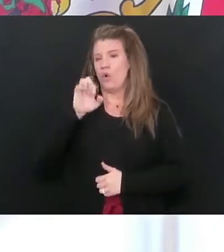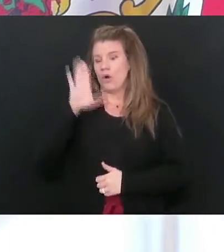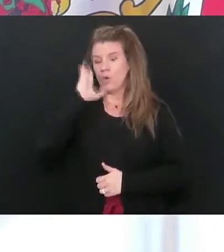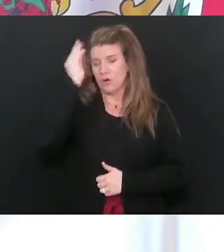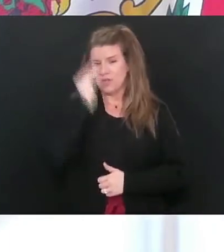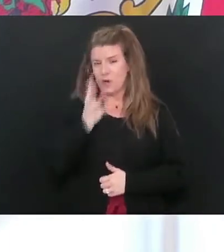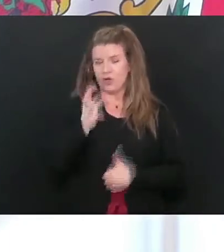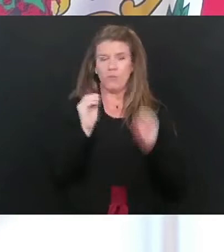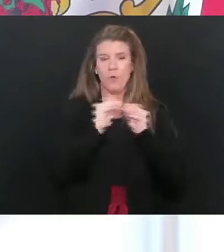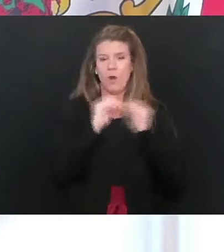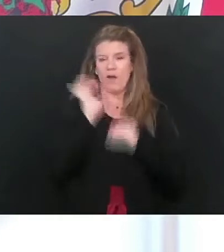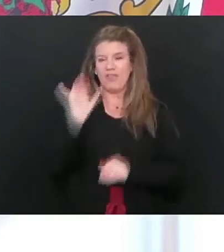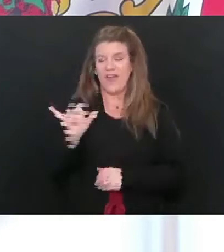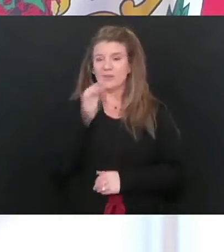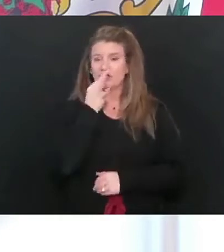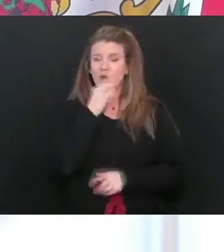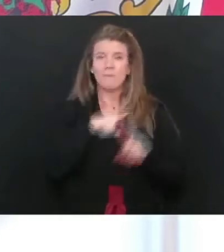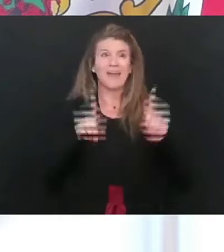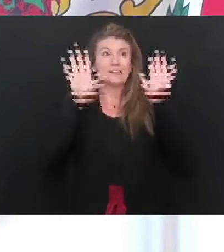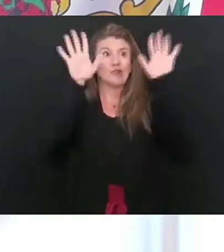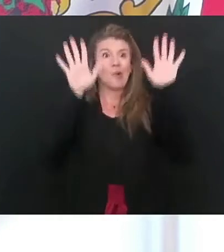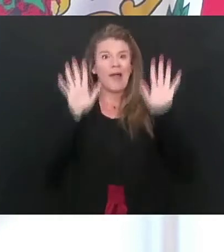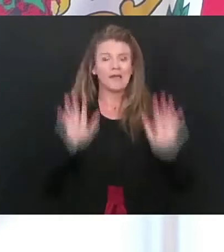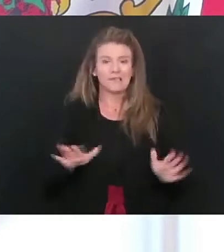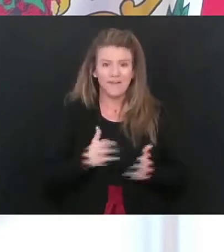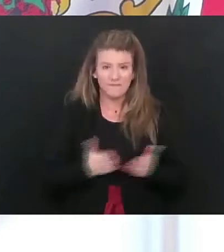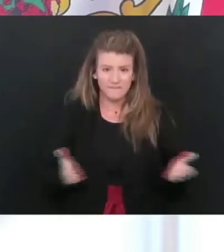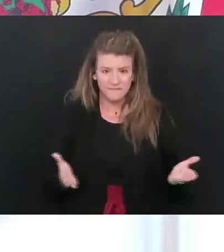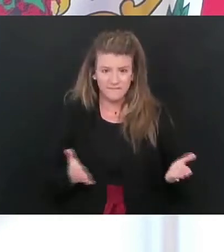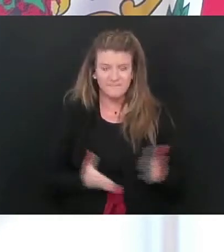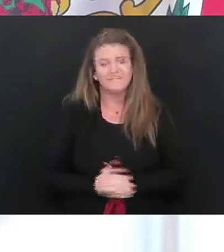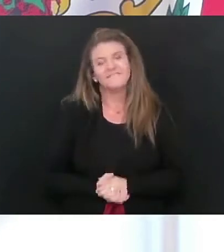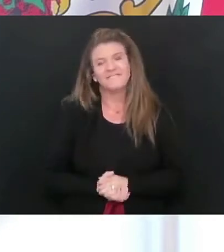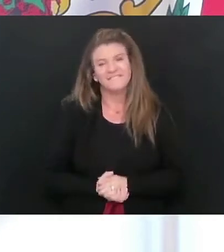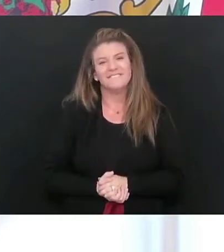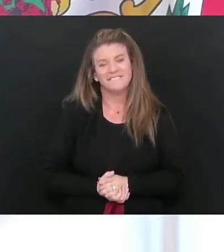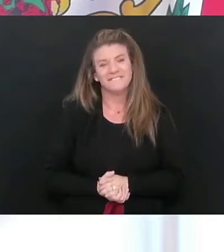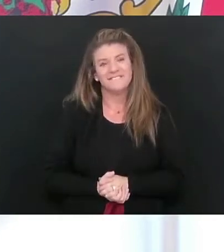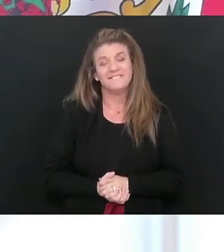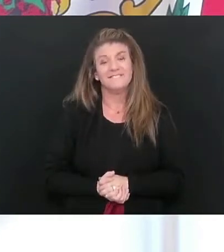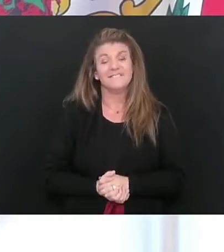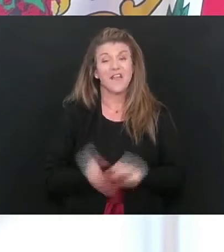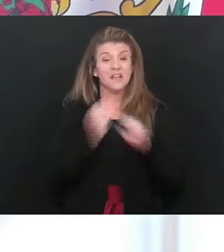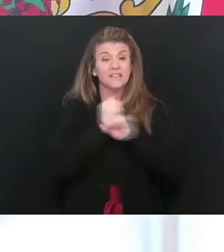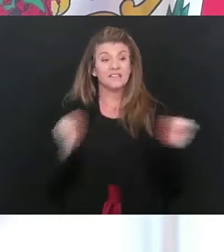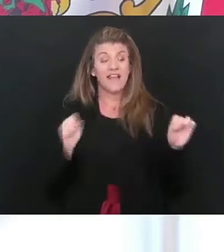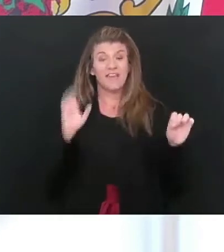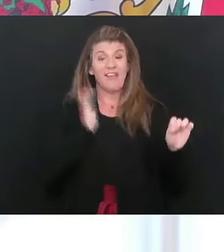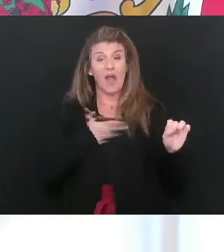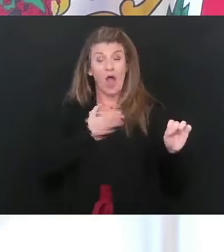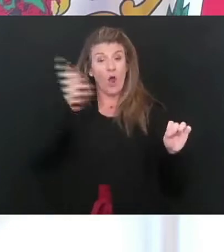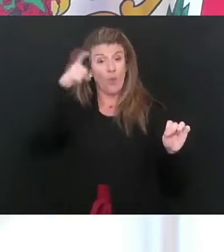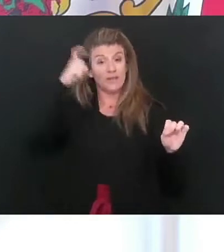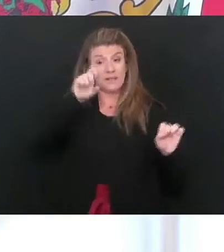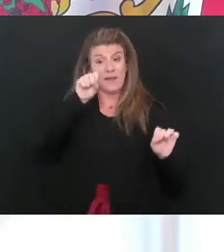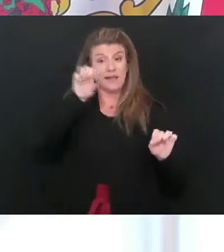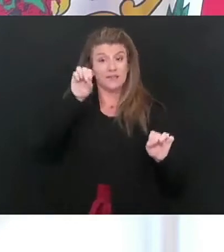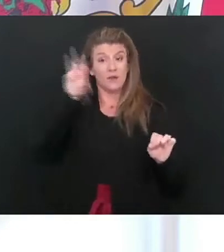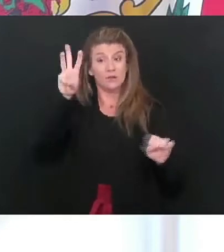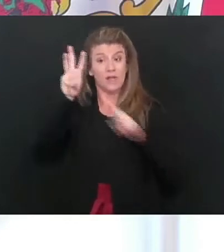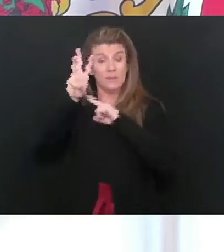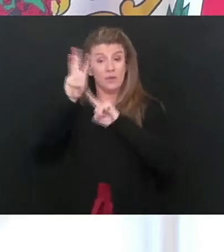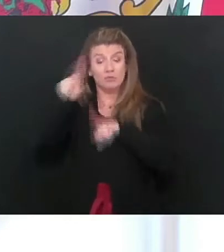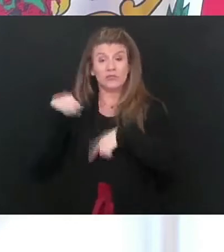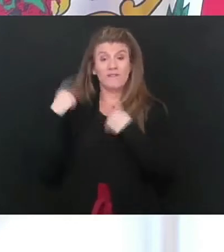initiative in just a second, but it's great stuff. Into saving our wisdom so far, the group that